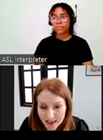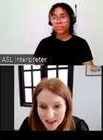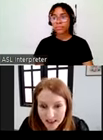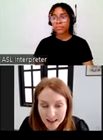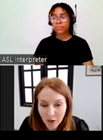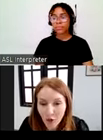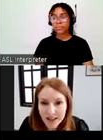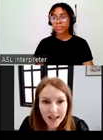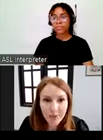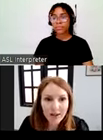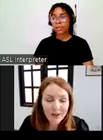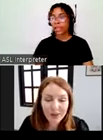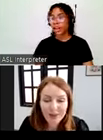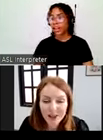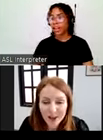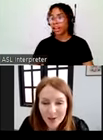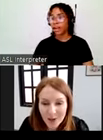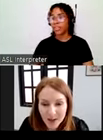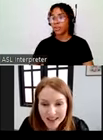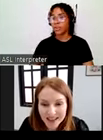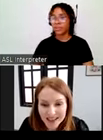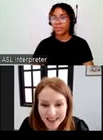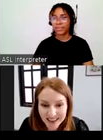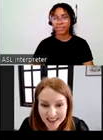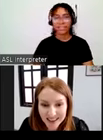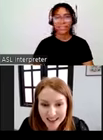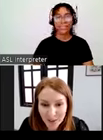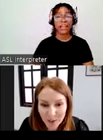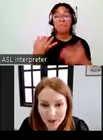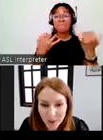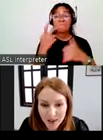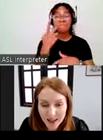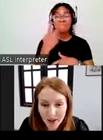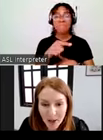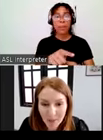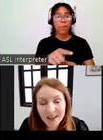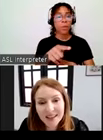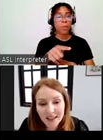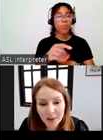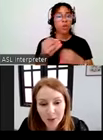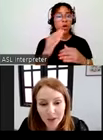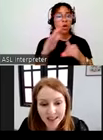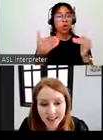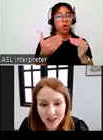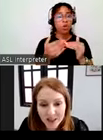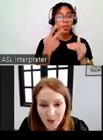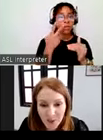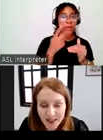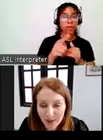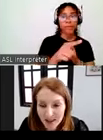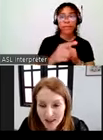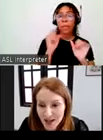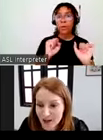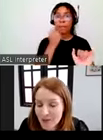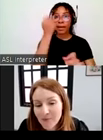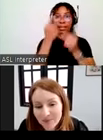This is a different type of result where we can see the size of the words and what's coming up. We get to understand what is